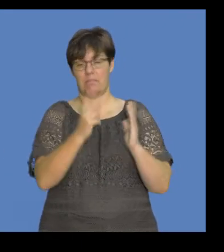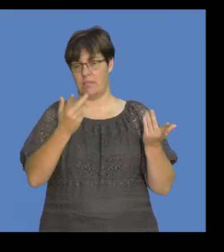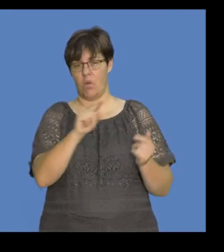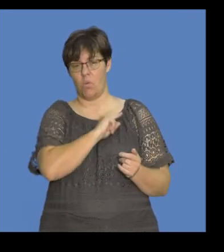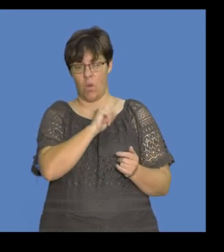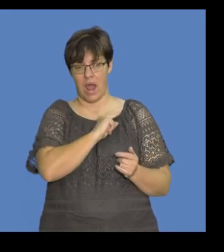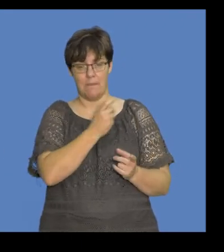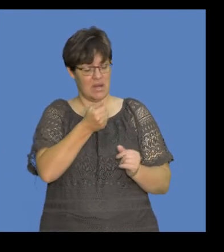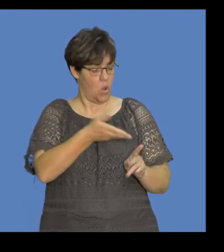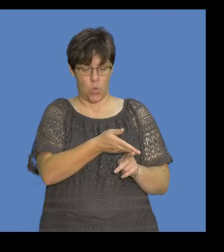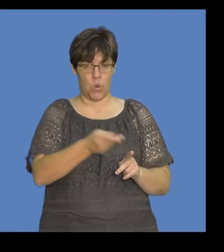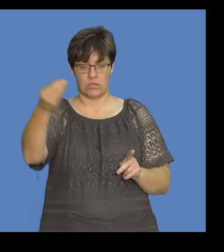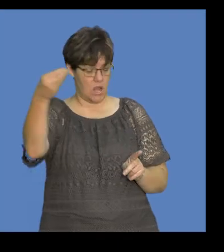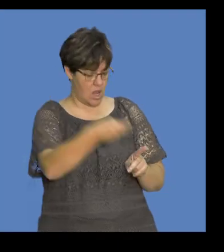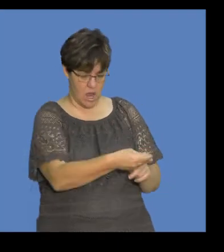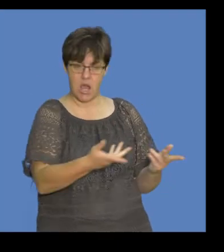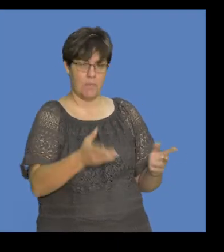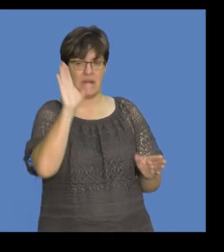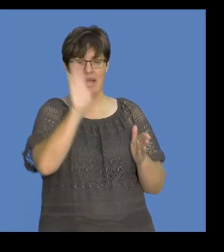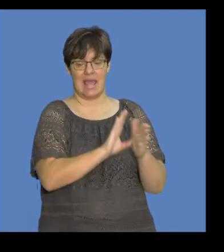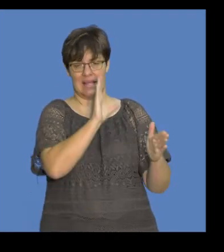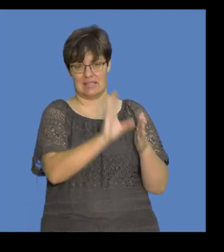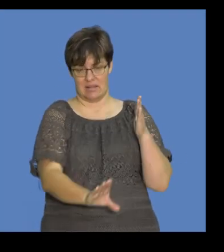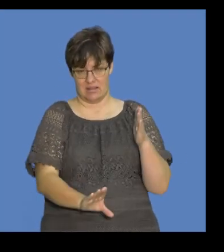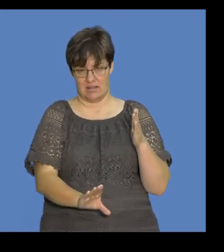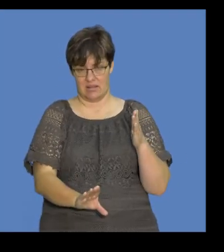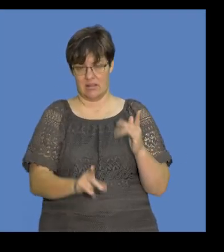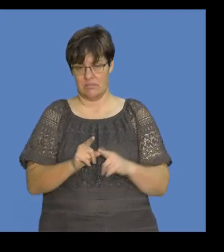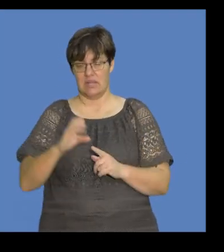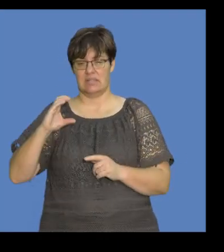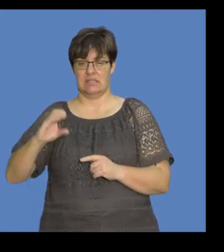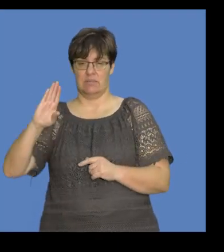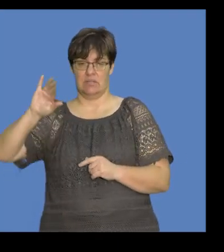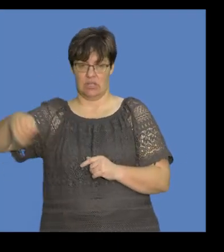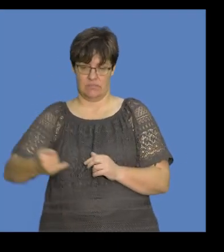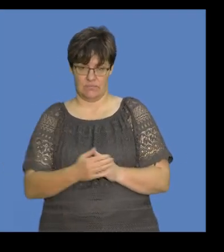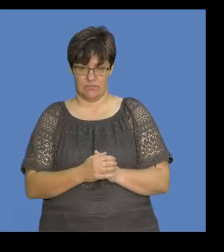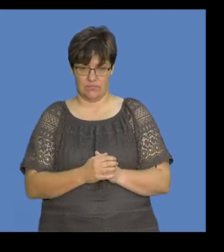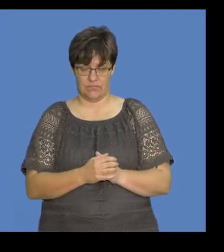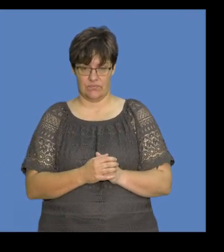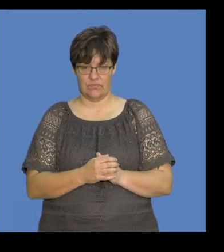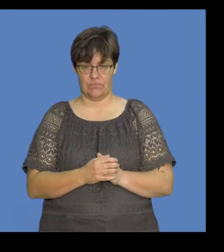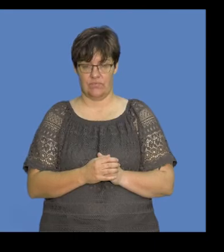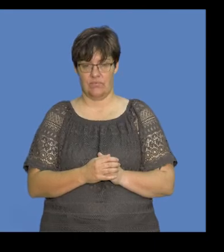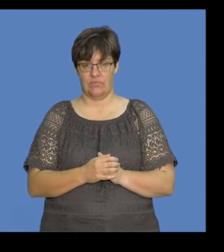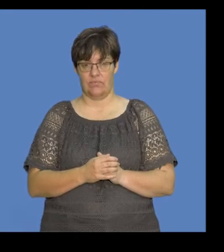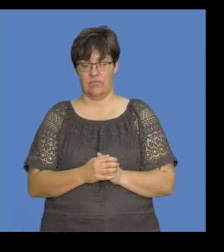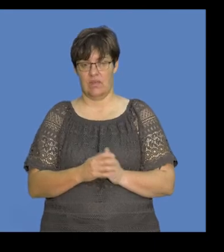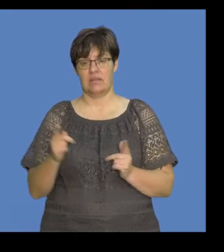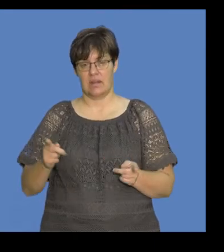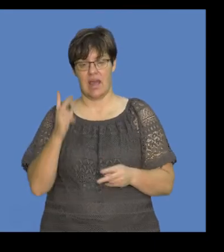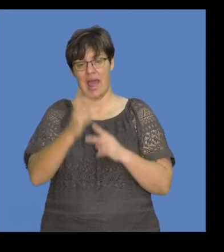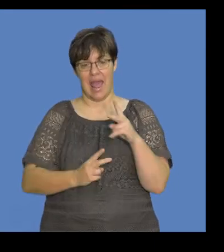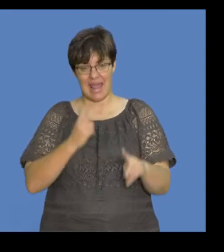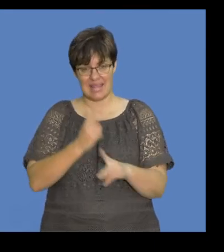due to insufficient funds must be cancelled in my CPJ, right? And then obviously the